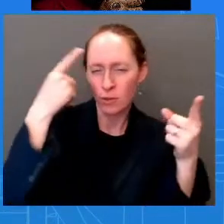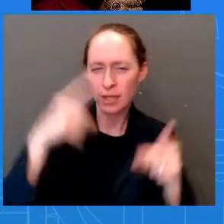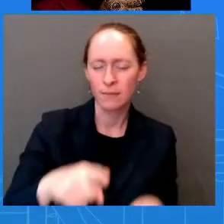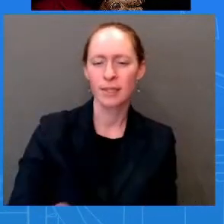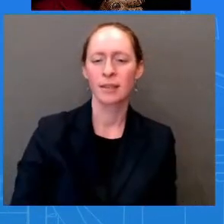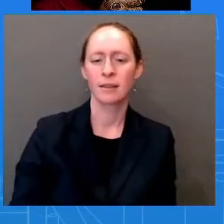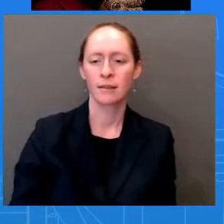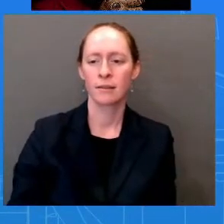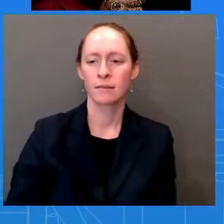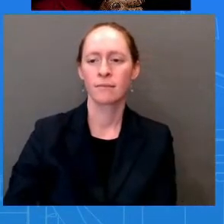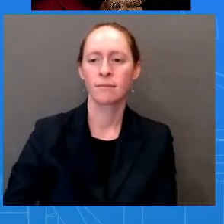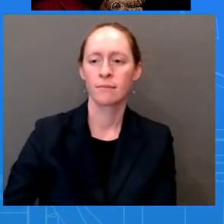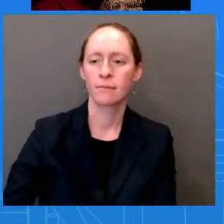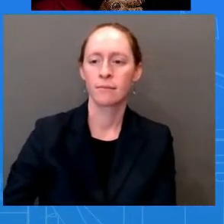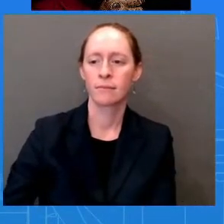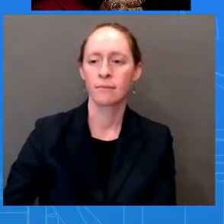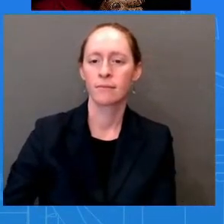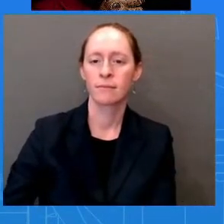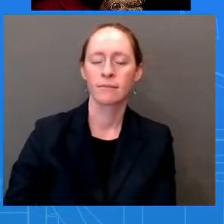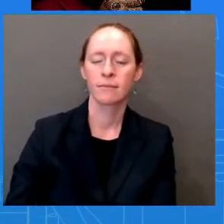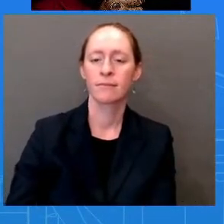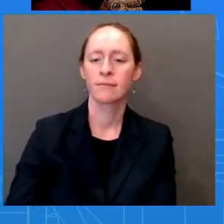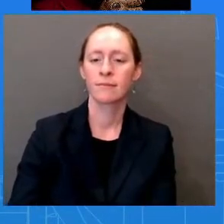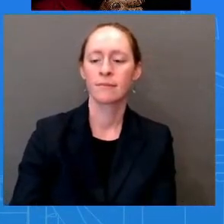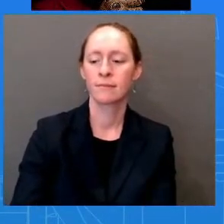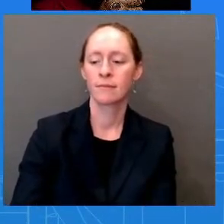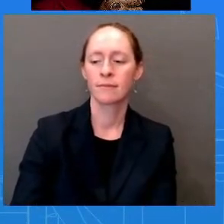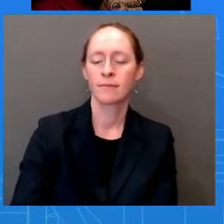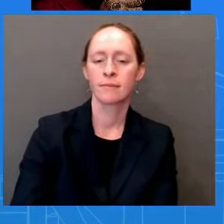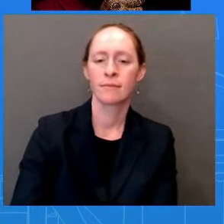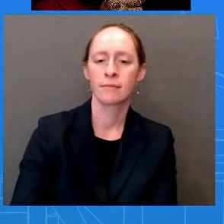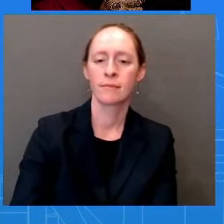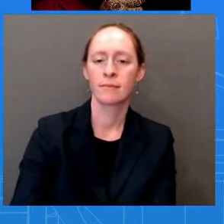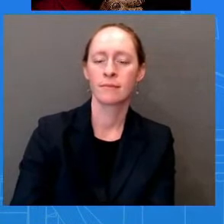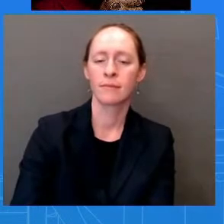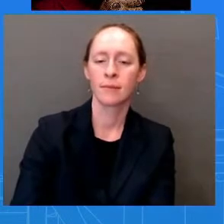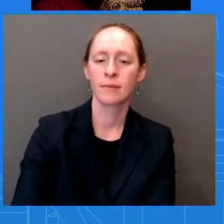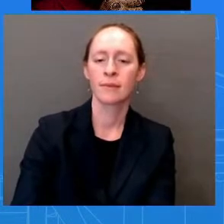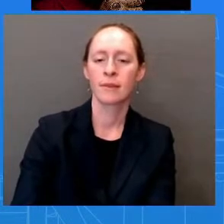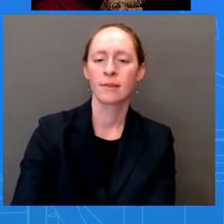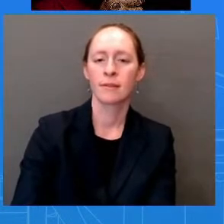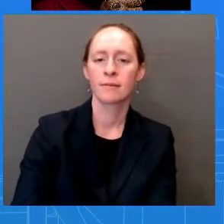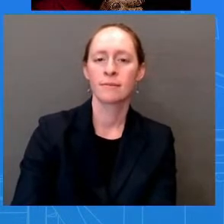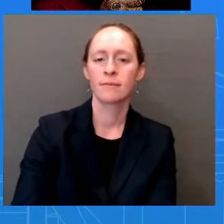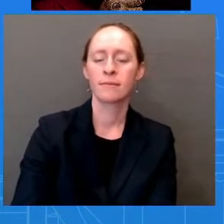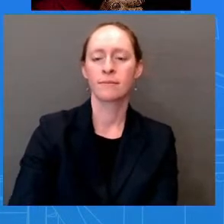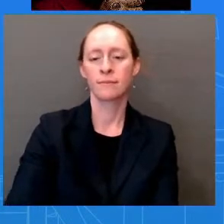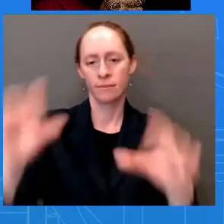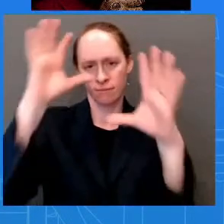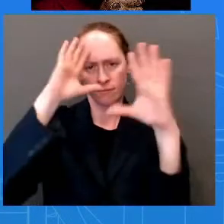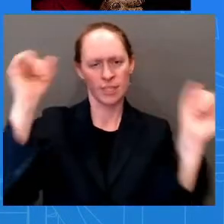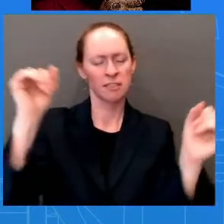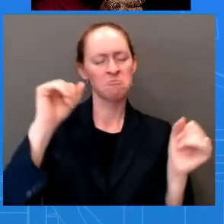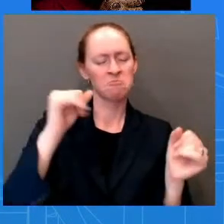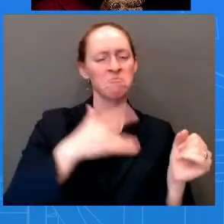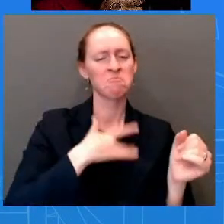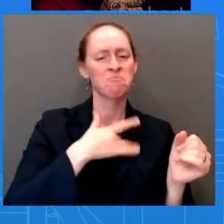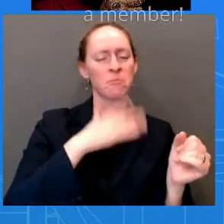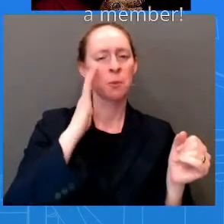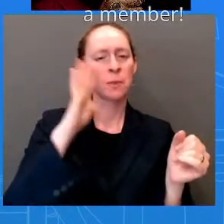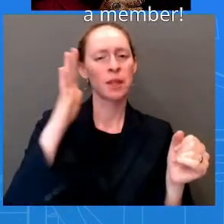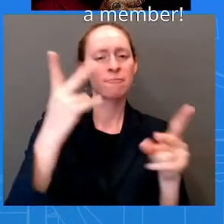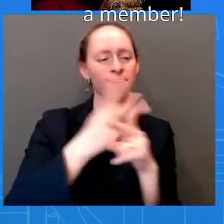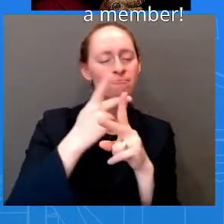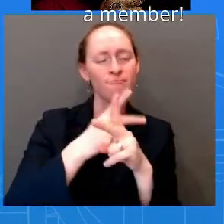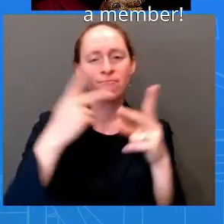program for 21 months. You're officially a hooligan. I appreciate you. Thank you. And